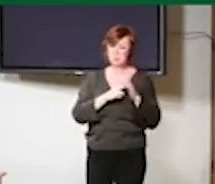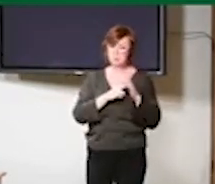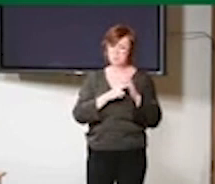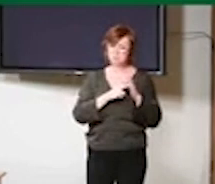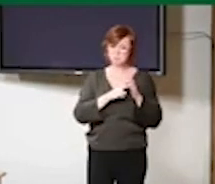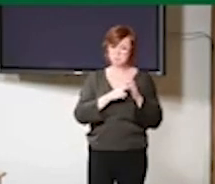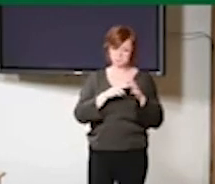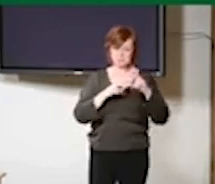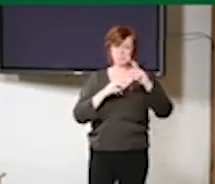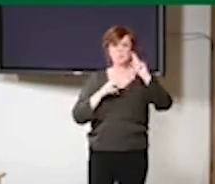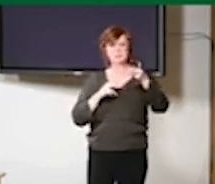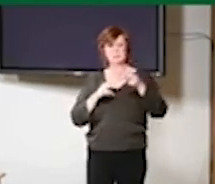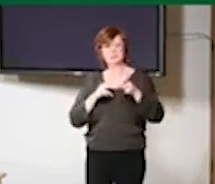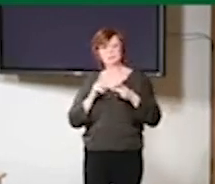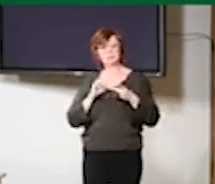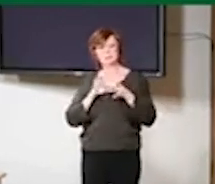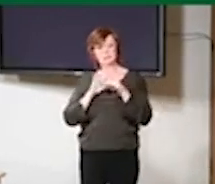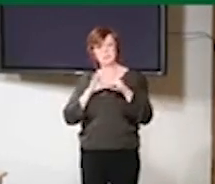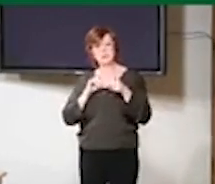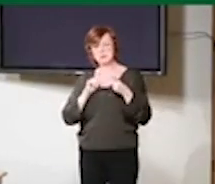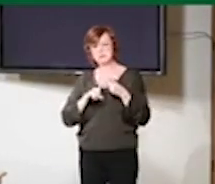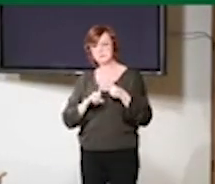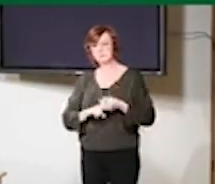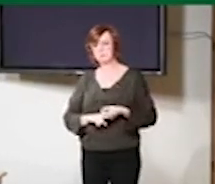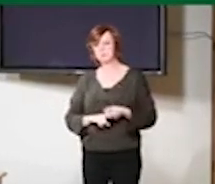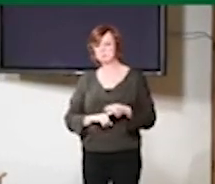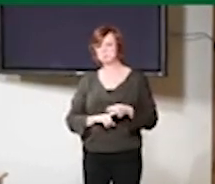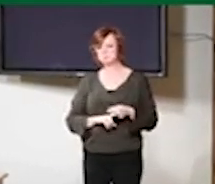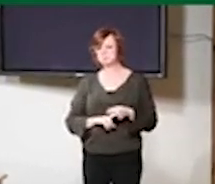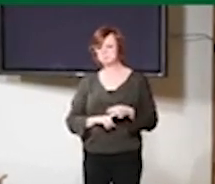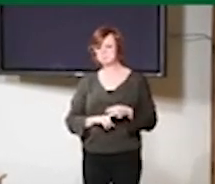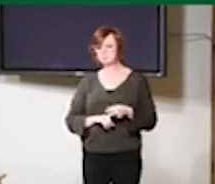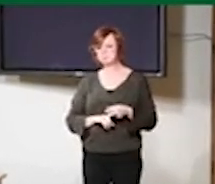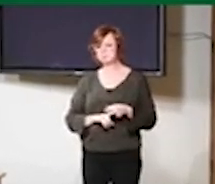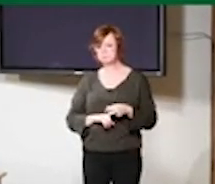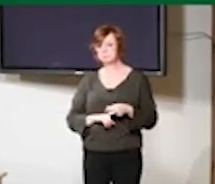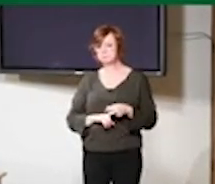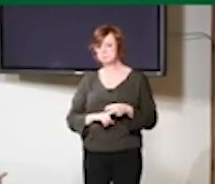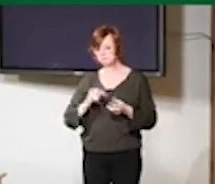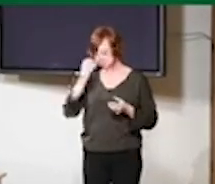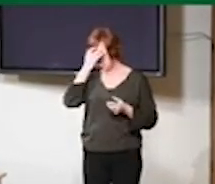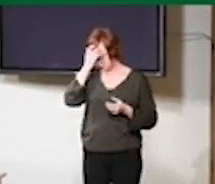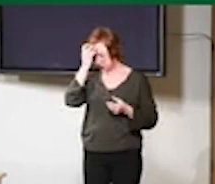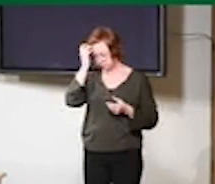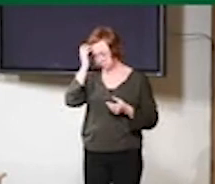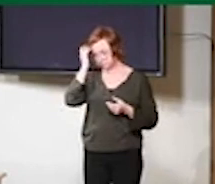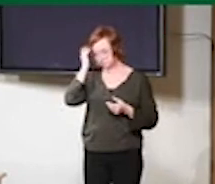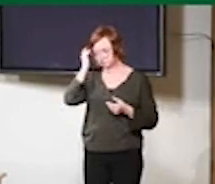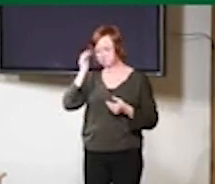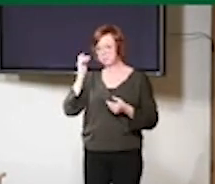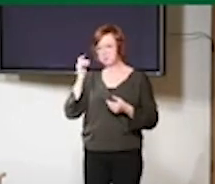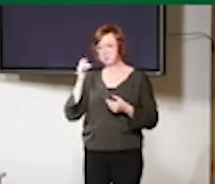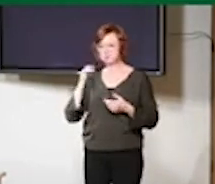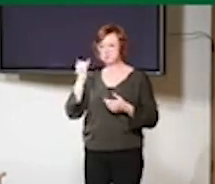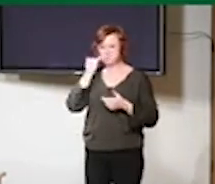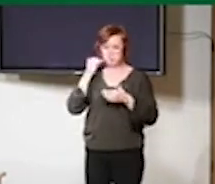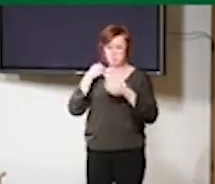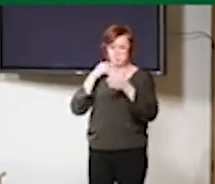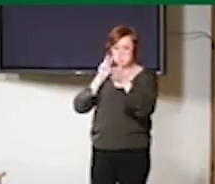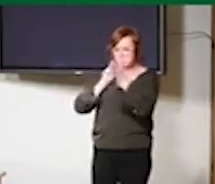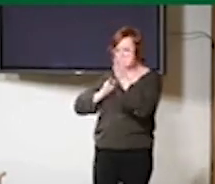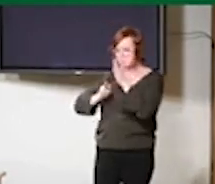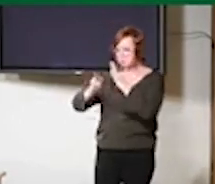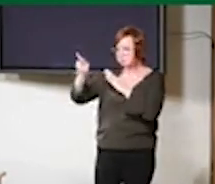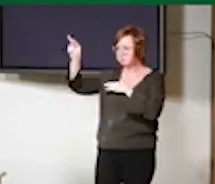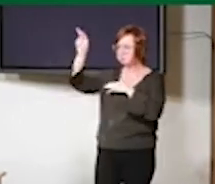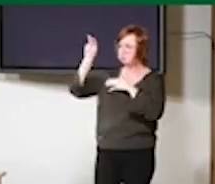that as we look ahead, the next, into the next week or so, that we would hope that